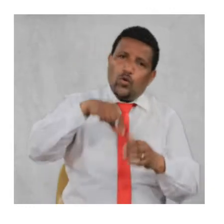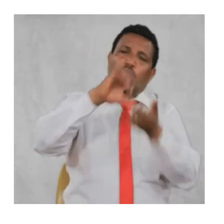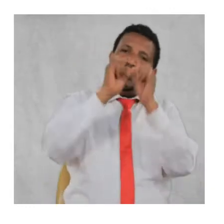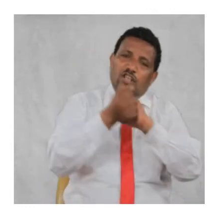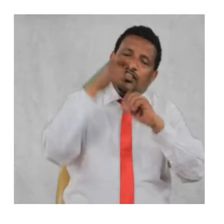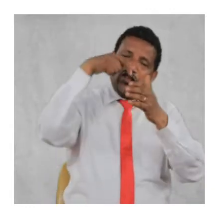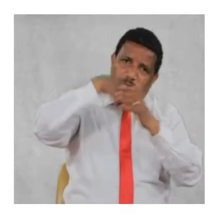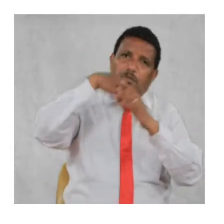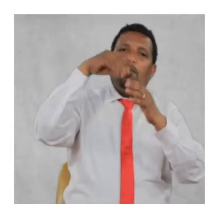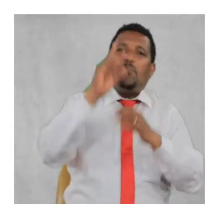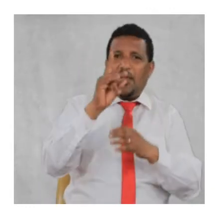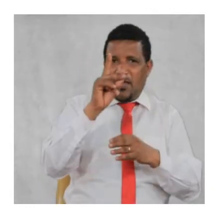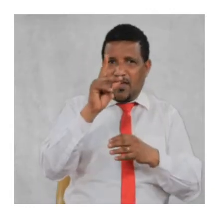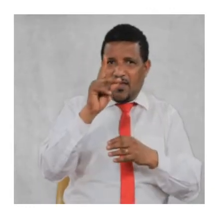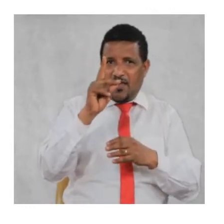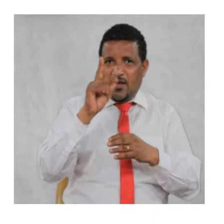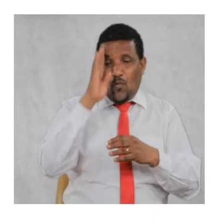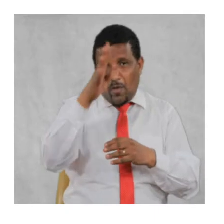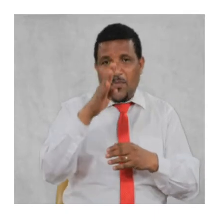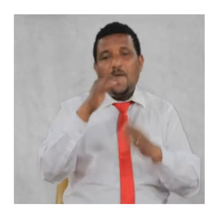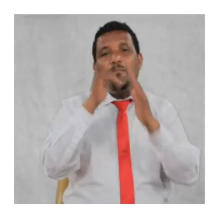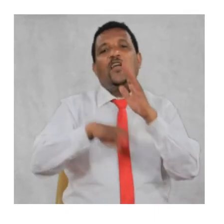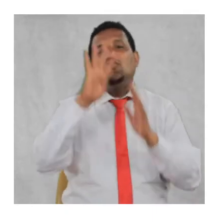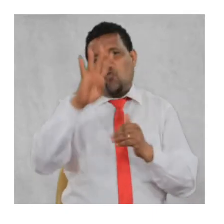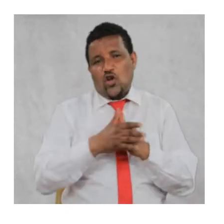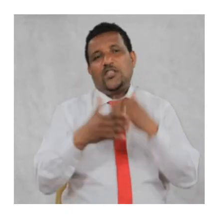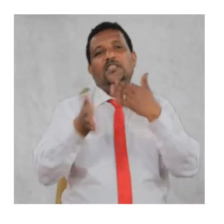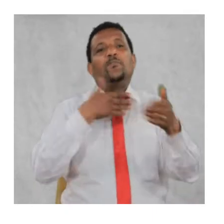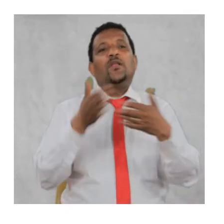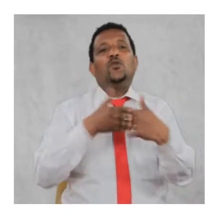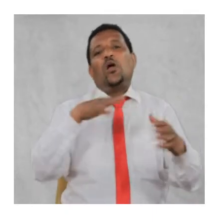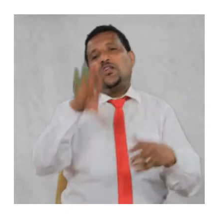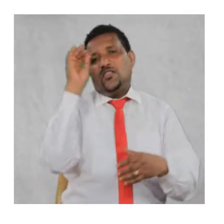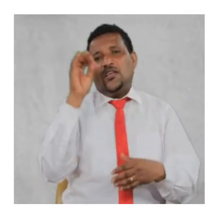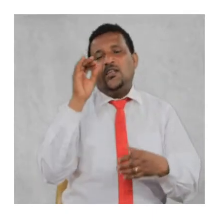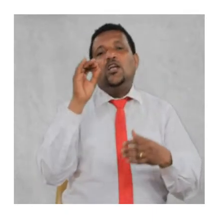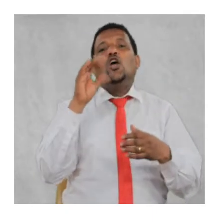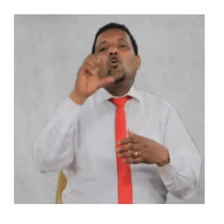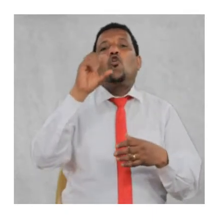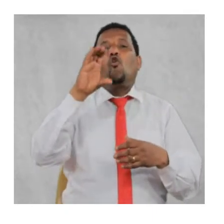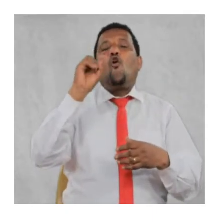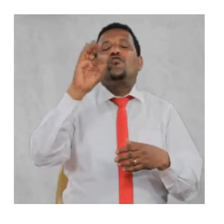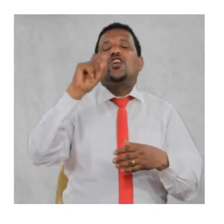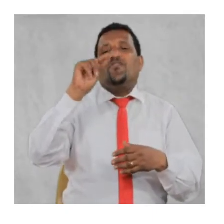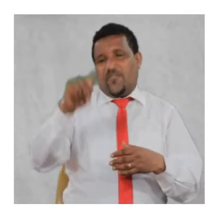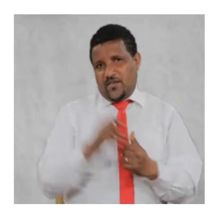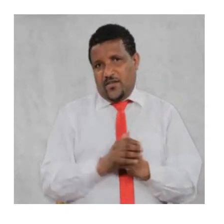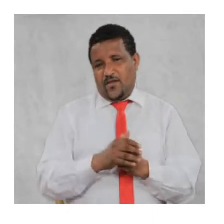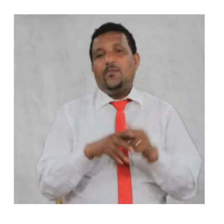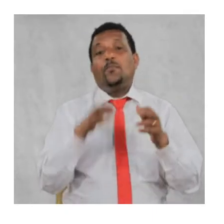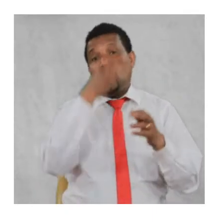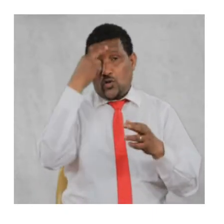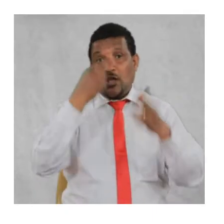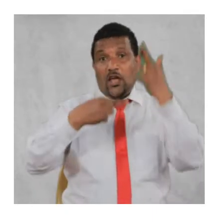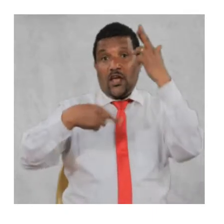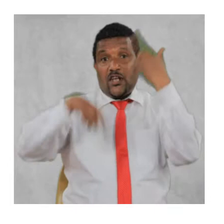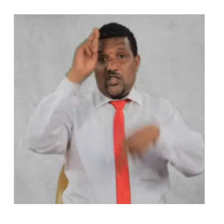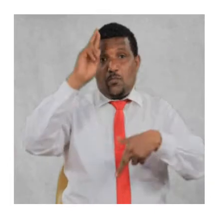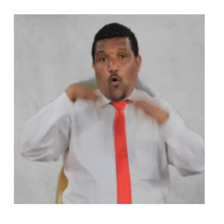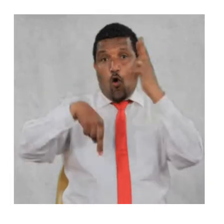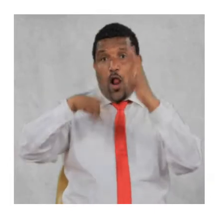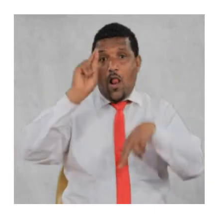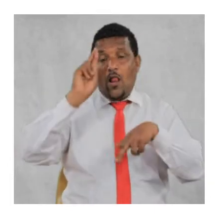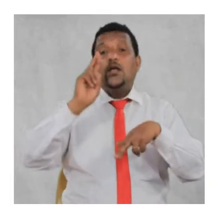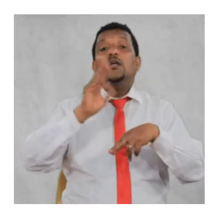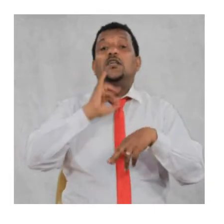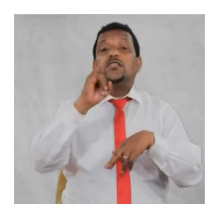P will be minus 4. Simply, you can take the coefficient itself because reciprocal is